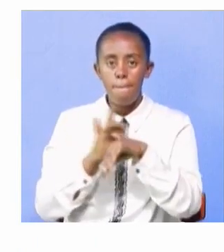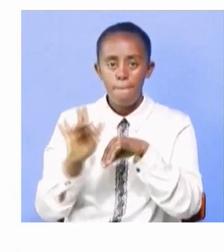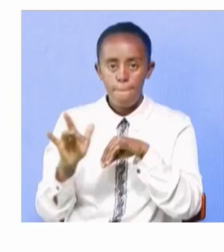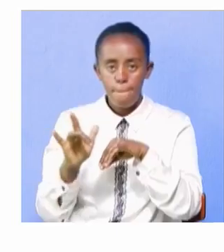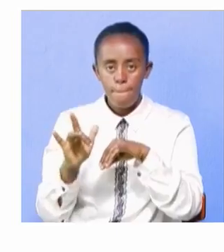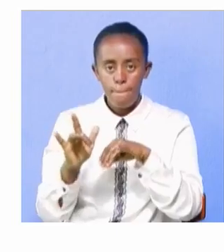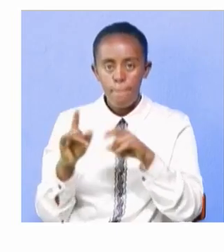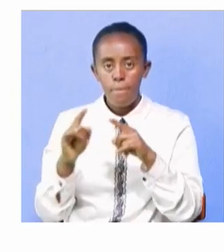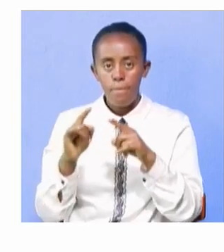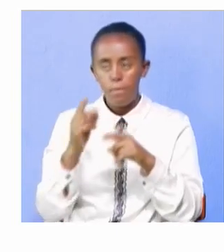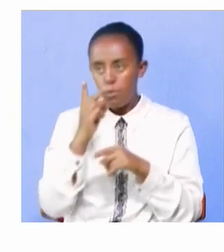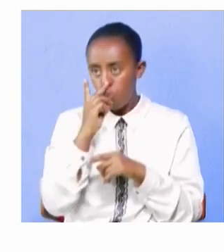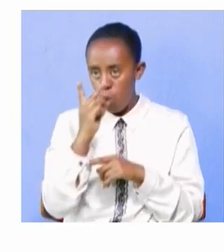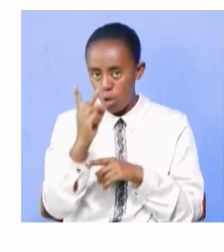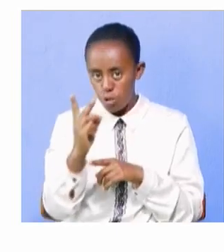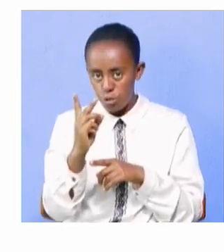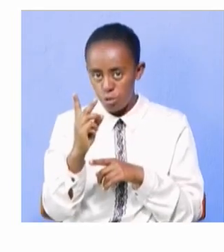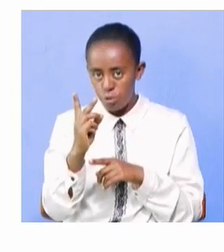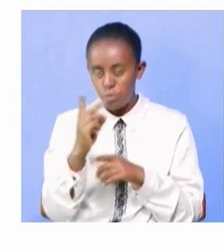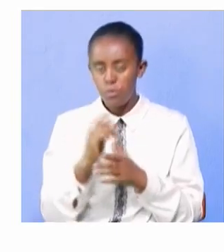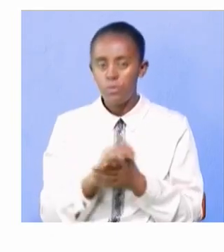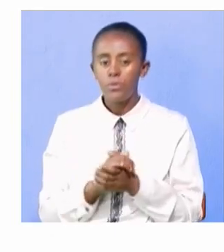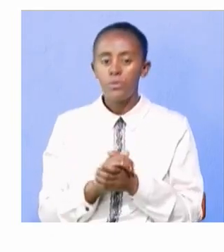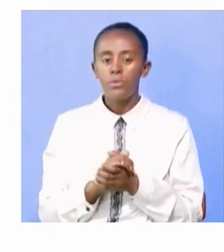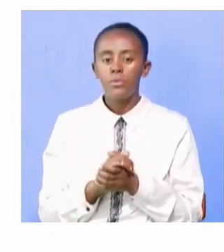to watch